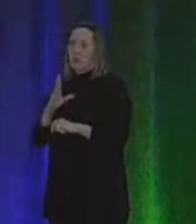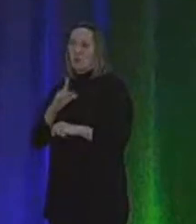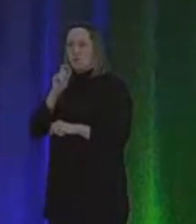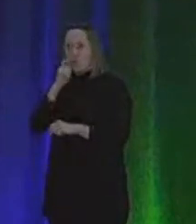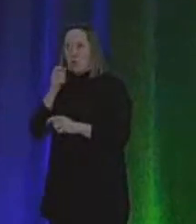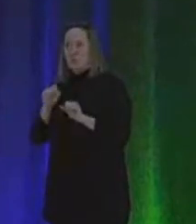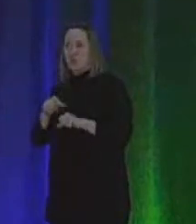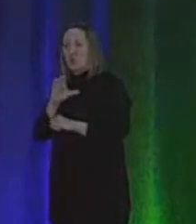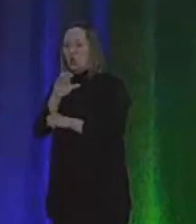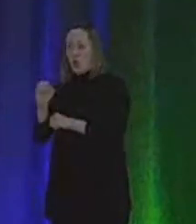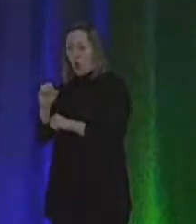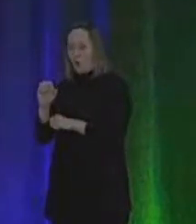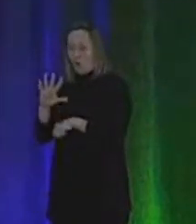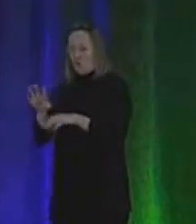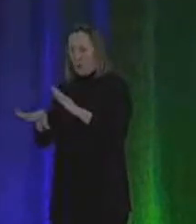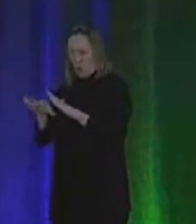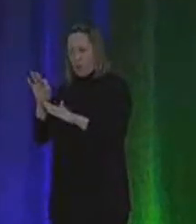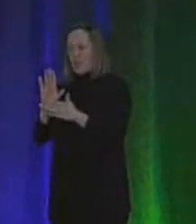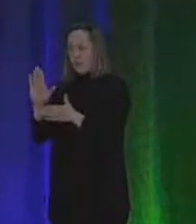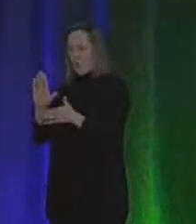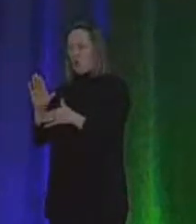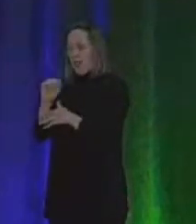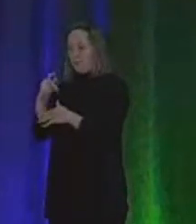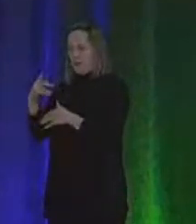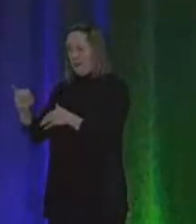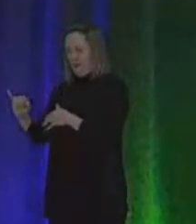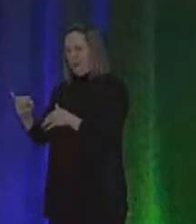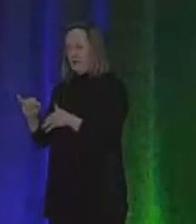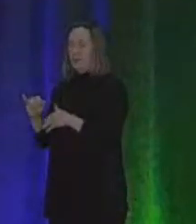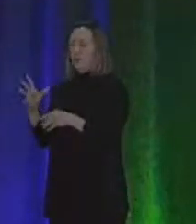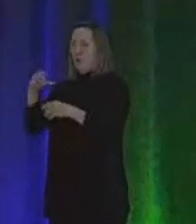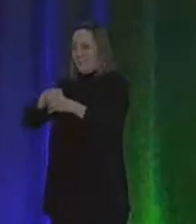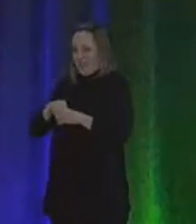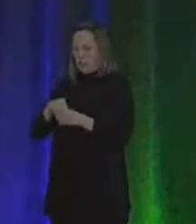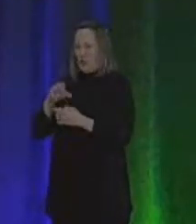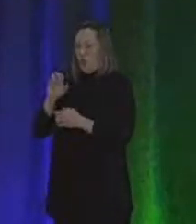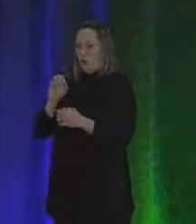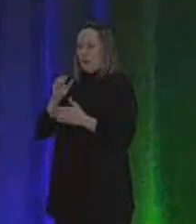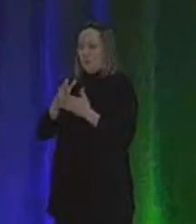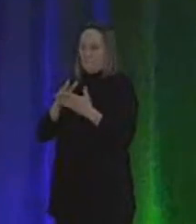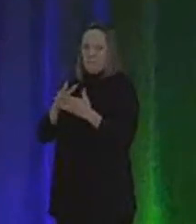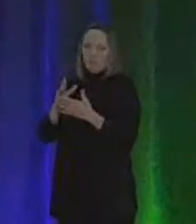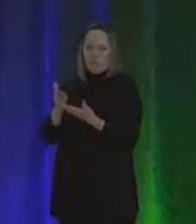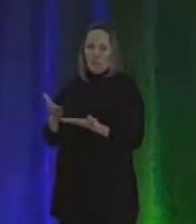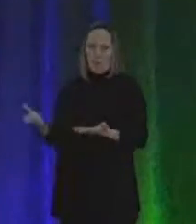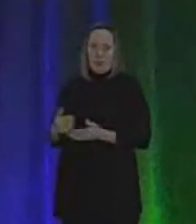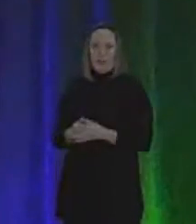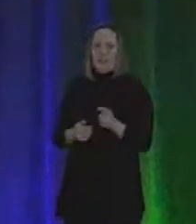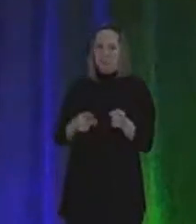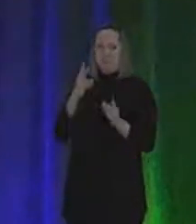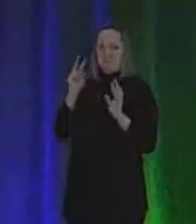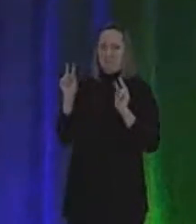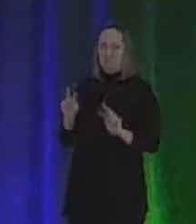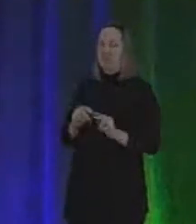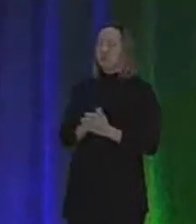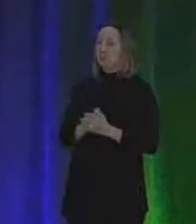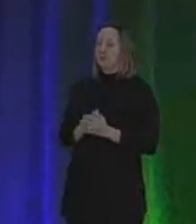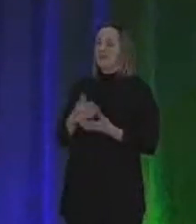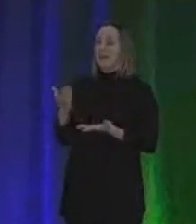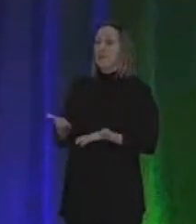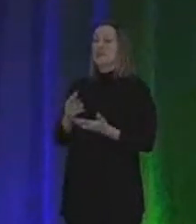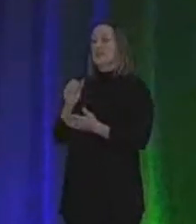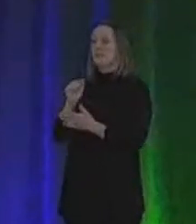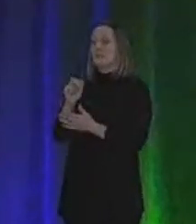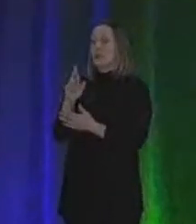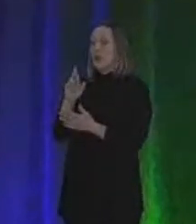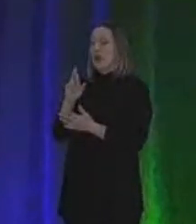that you can co-locate essentially your API calls within your components. And so let's take a quick look at how you can do that. So this is a React